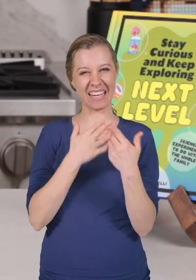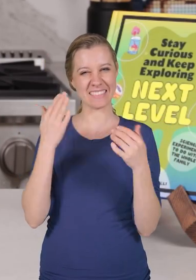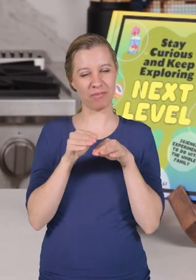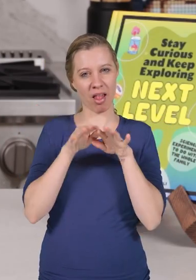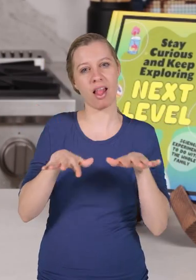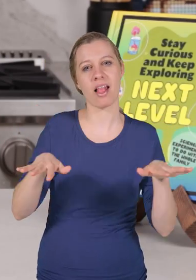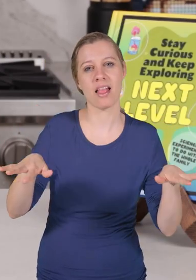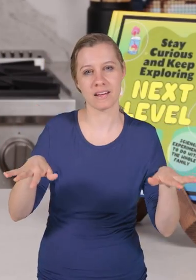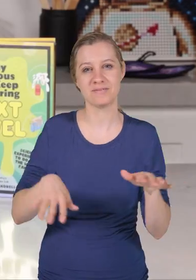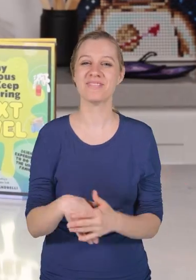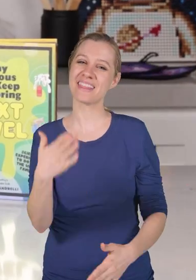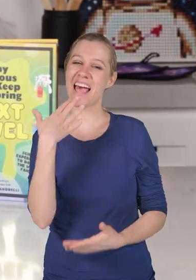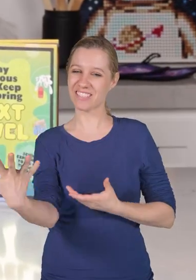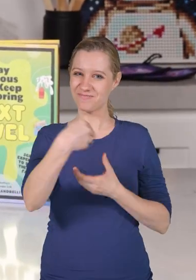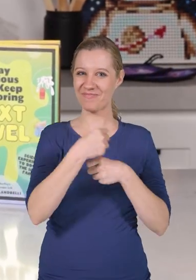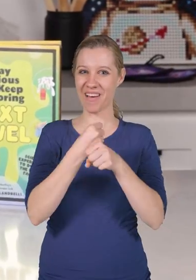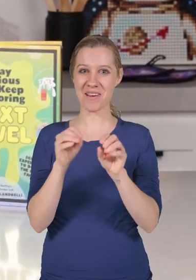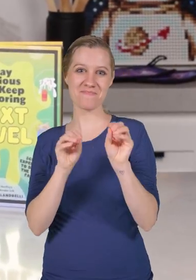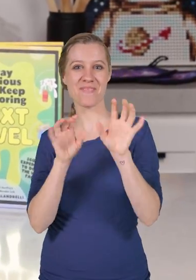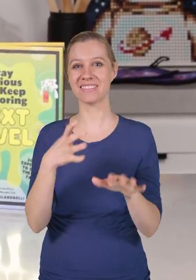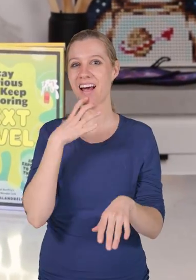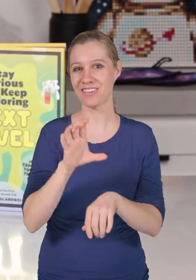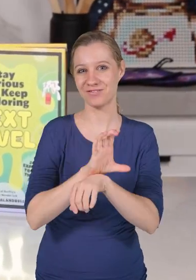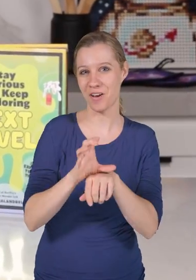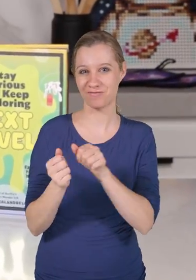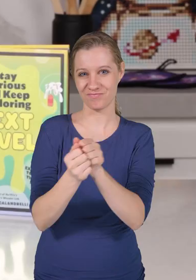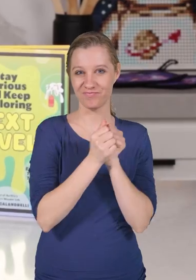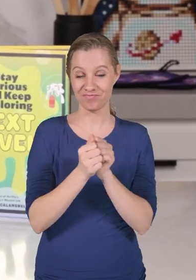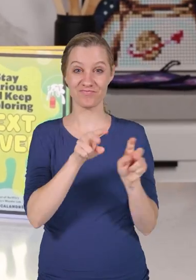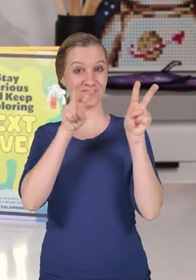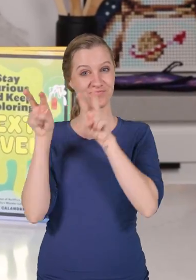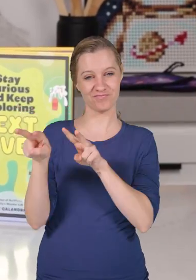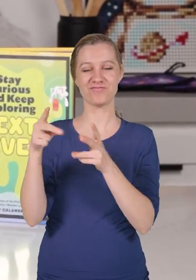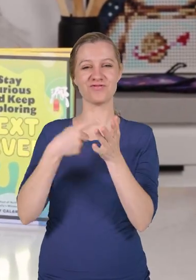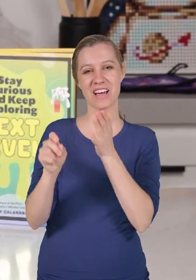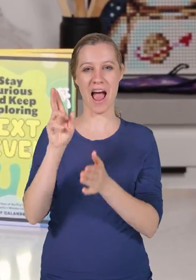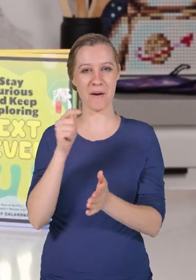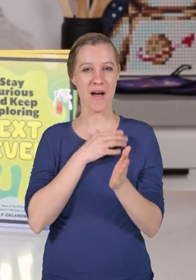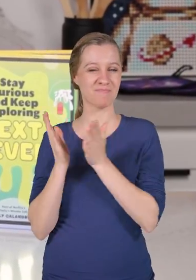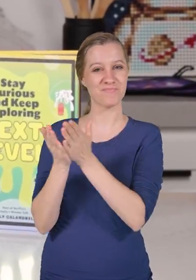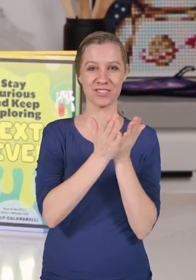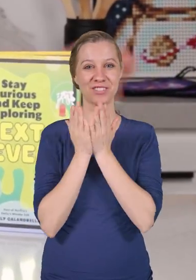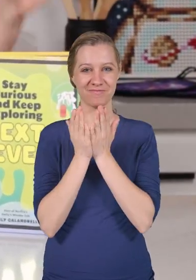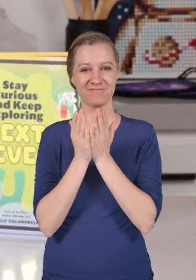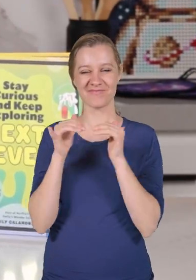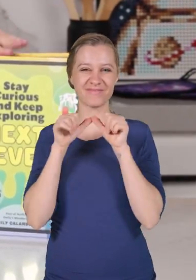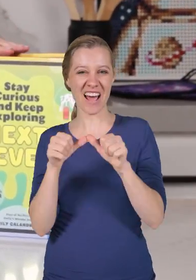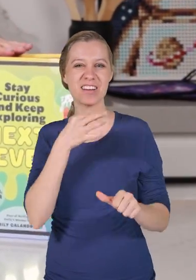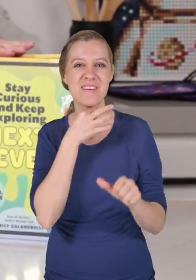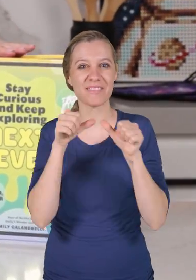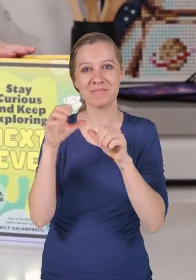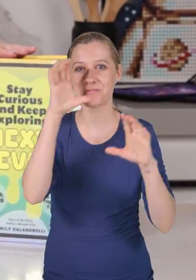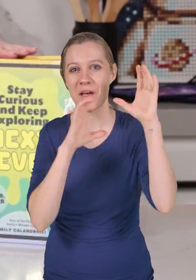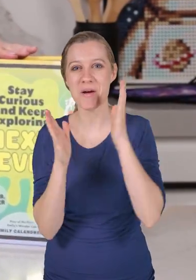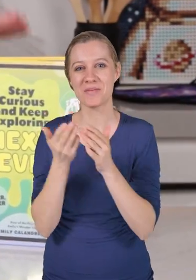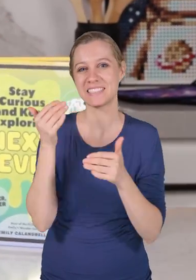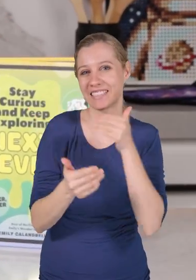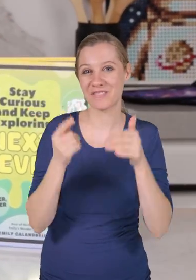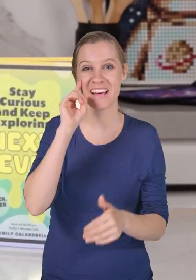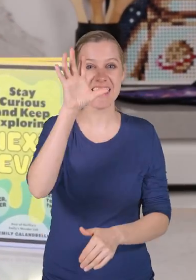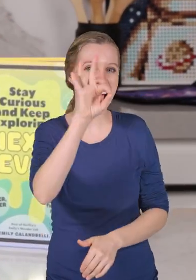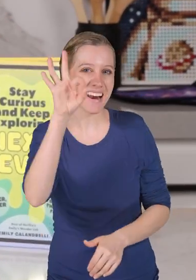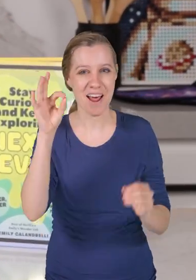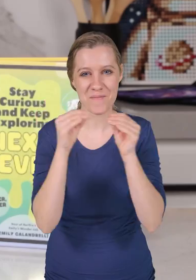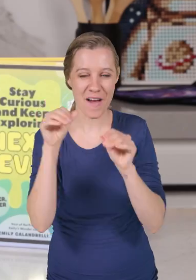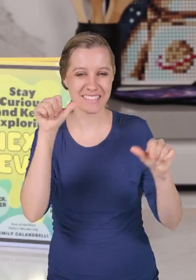can get messy. Thanks for making Magic Hot Cocoa with me. If you like this one, check out my best-selling Stay Curious and Keep Exploring book series